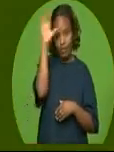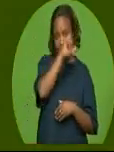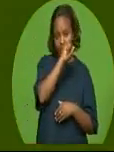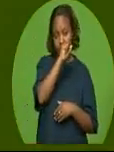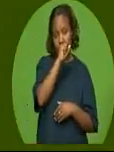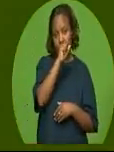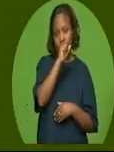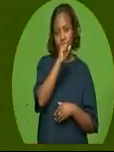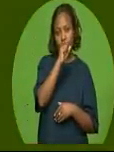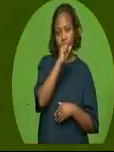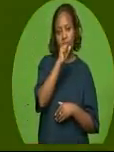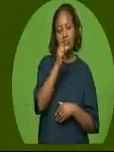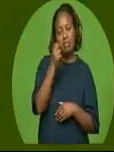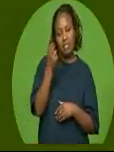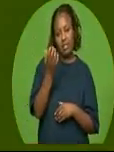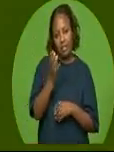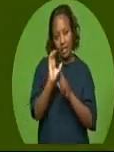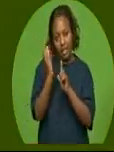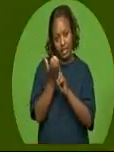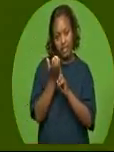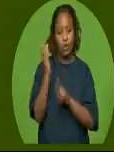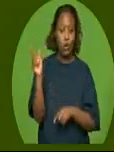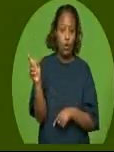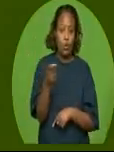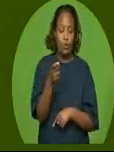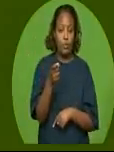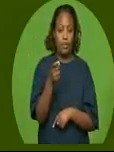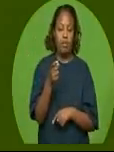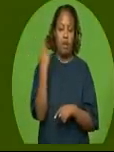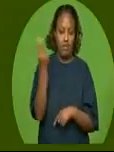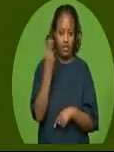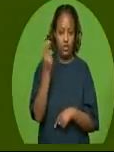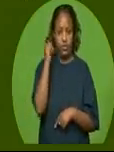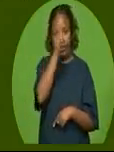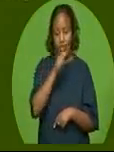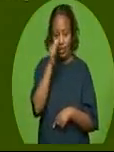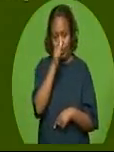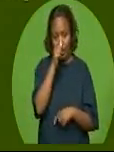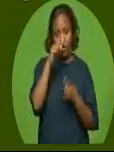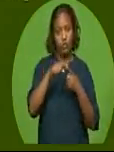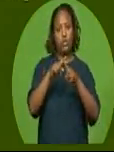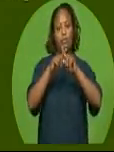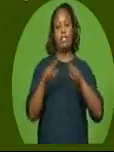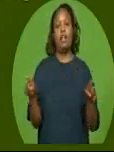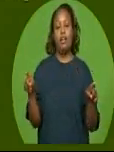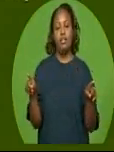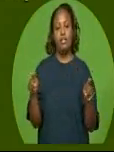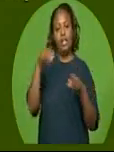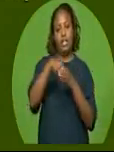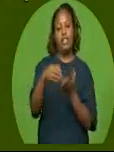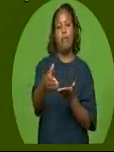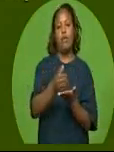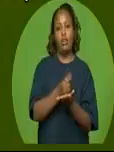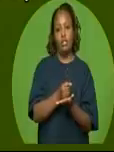previous hypothetical case, it will be to the advantage of Ethiopia to